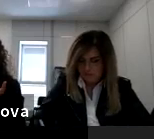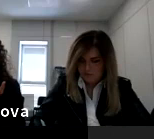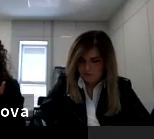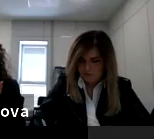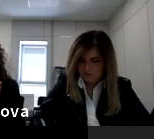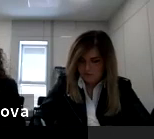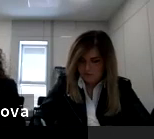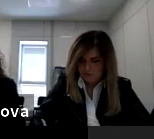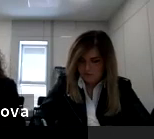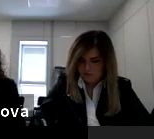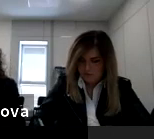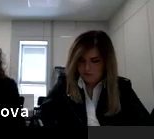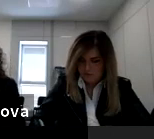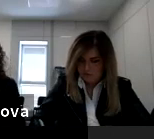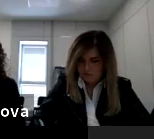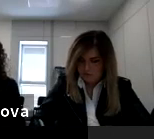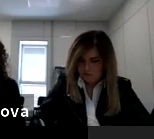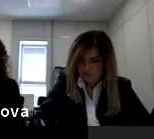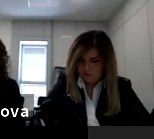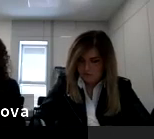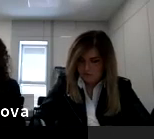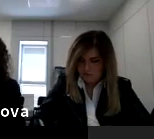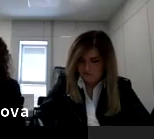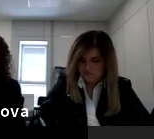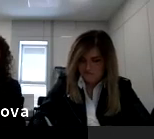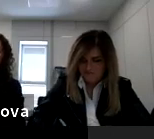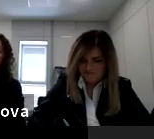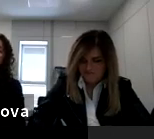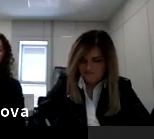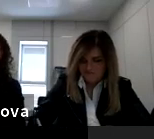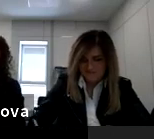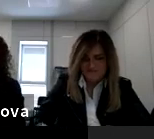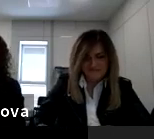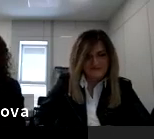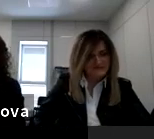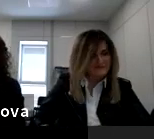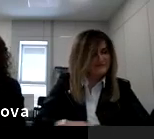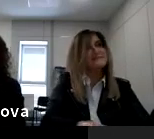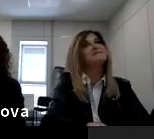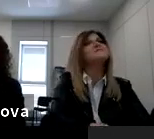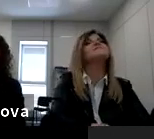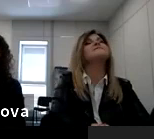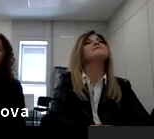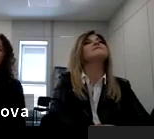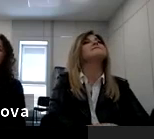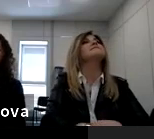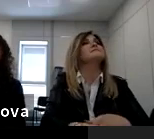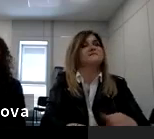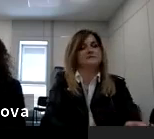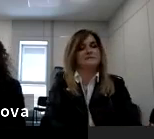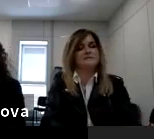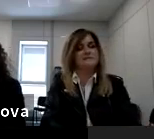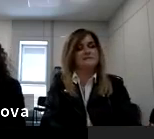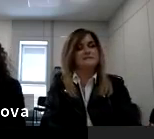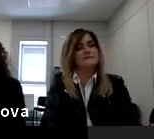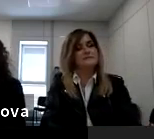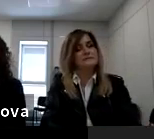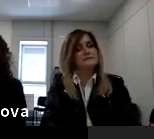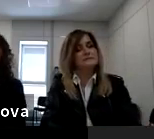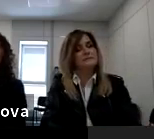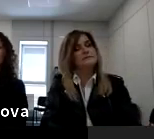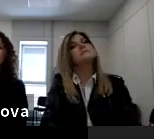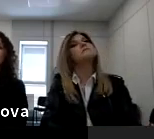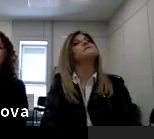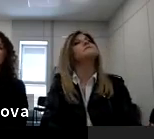optic 9 per 10 asymmetrical and 10 degrees, but we have to